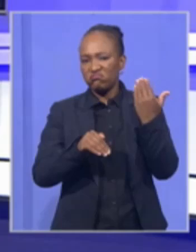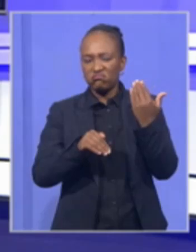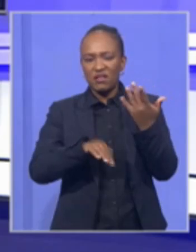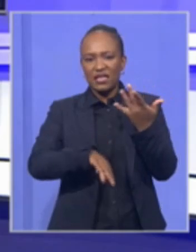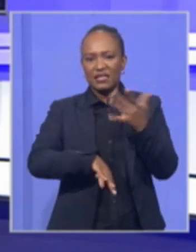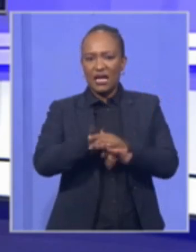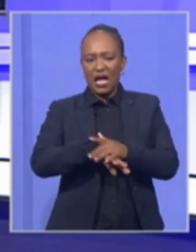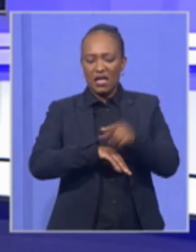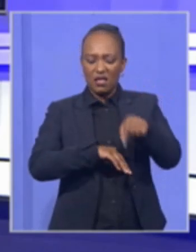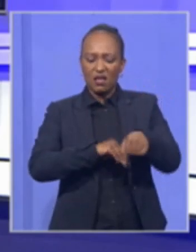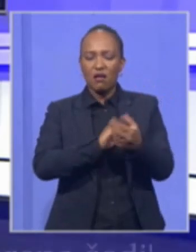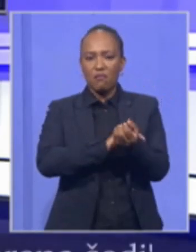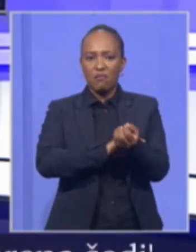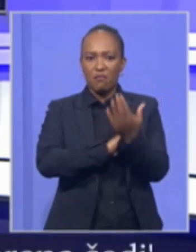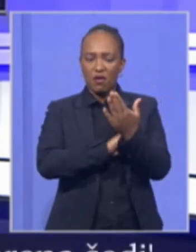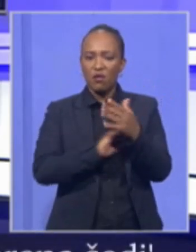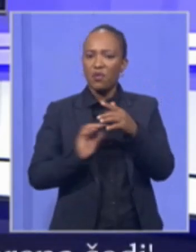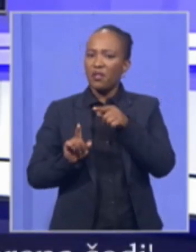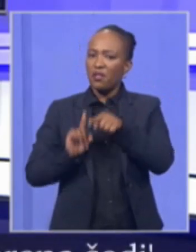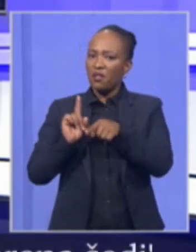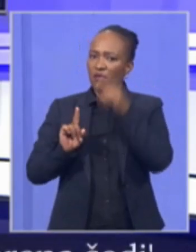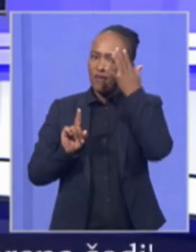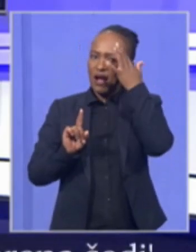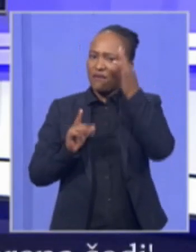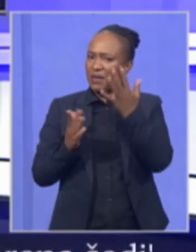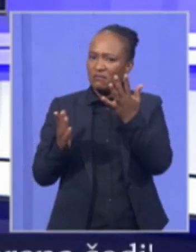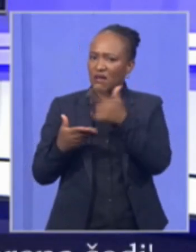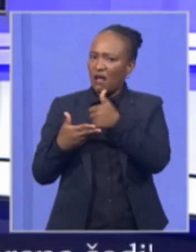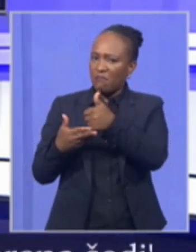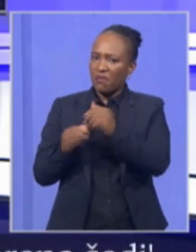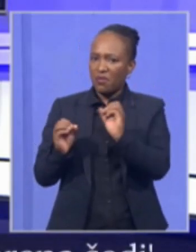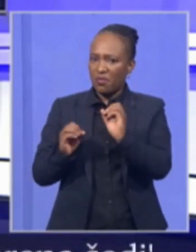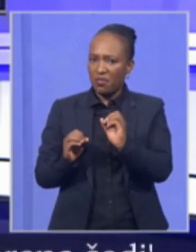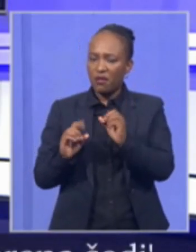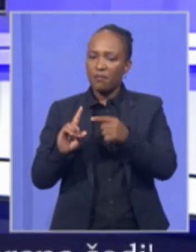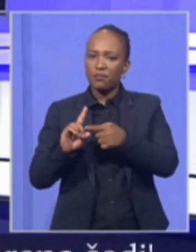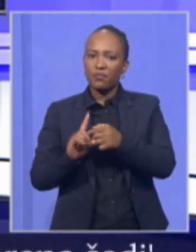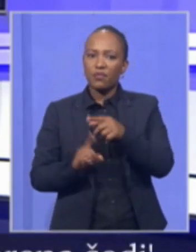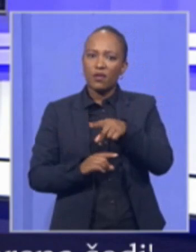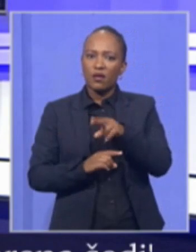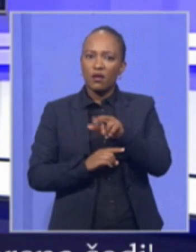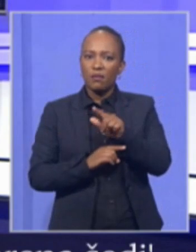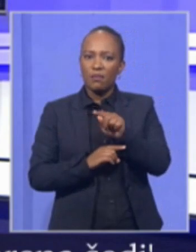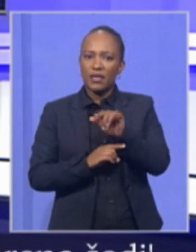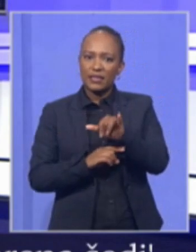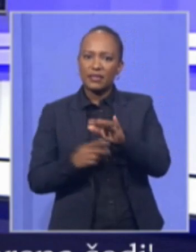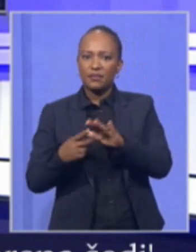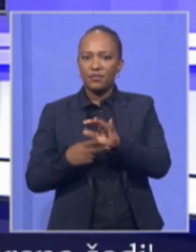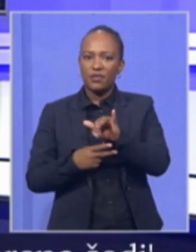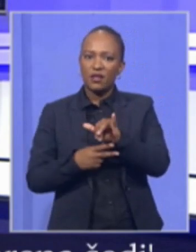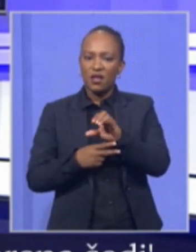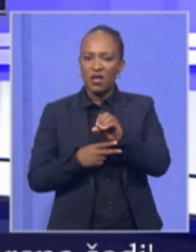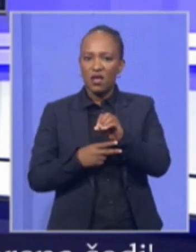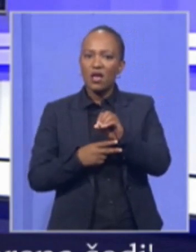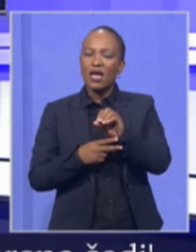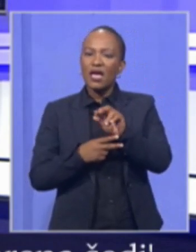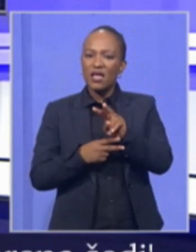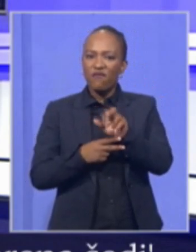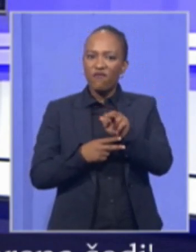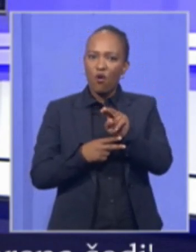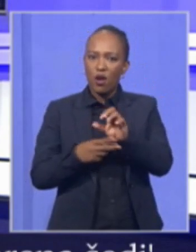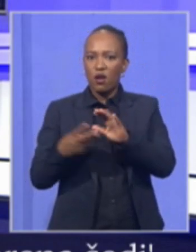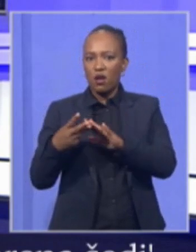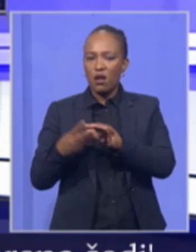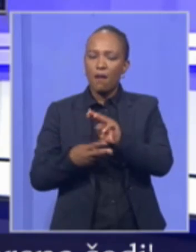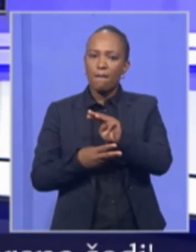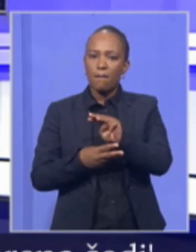Mpumalanga ba latofatša mmušo ka go palelwa ke go ba thuša. Mašaledi a Pretty Ngambule, Yvonne Munisi le Solomon Nyarende a sa le